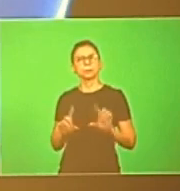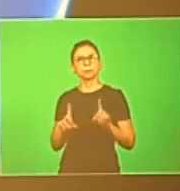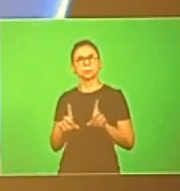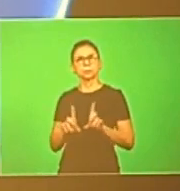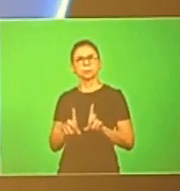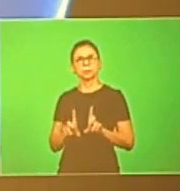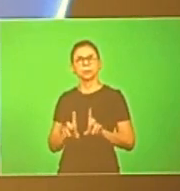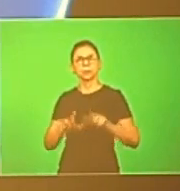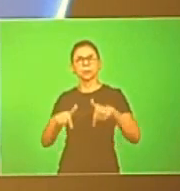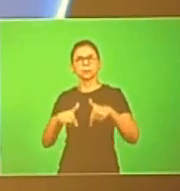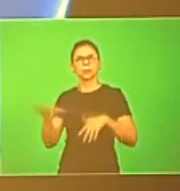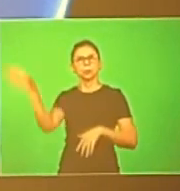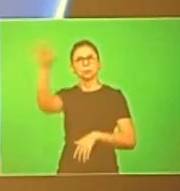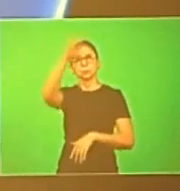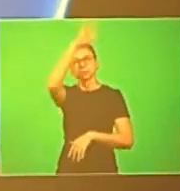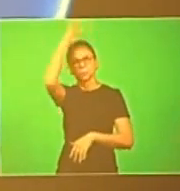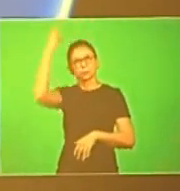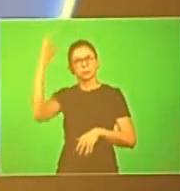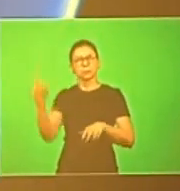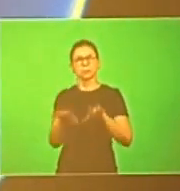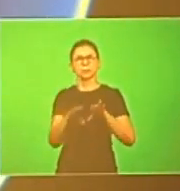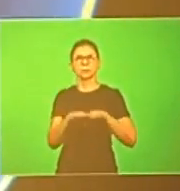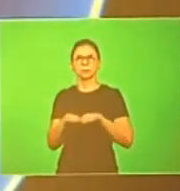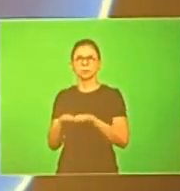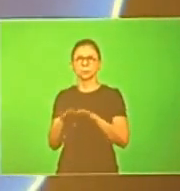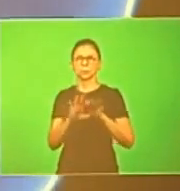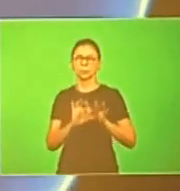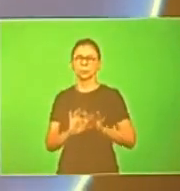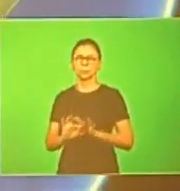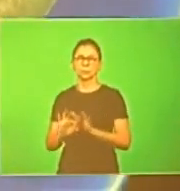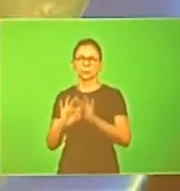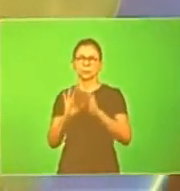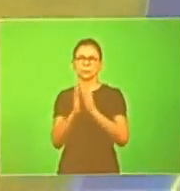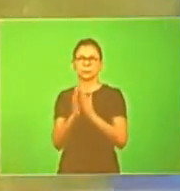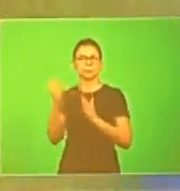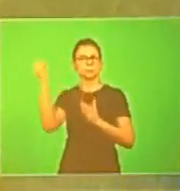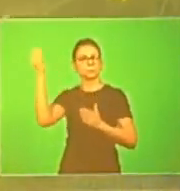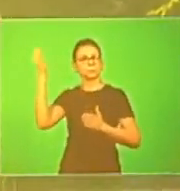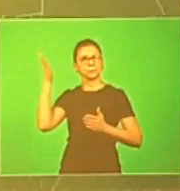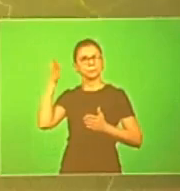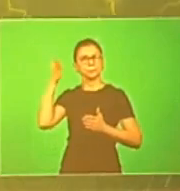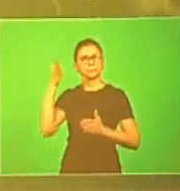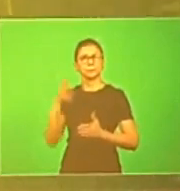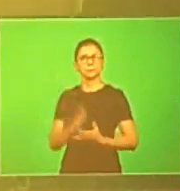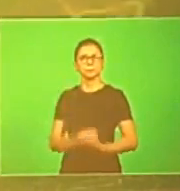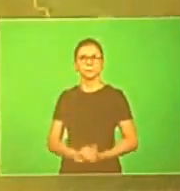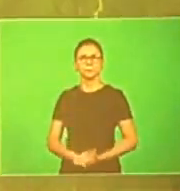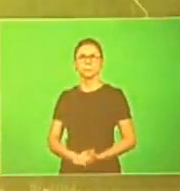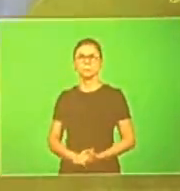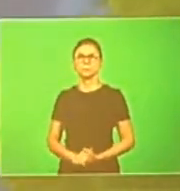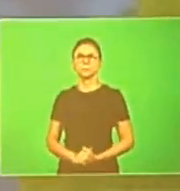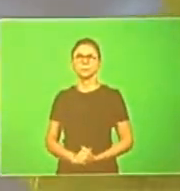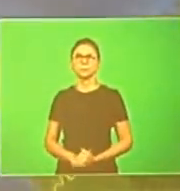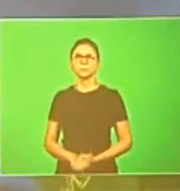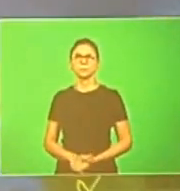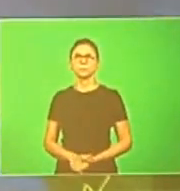connected with the same doctrine by the Holy Spirit and united by the living Word.